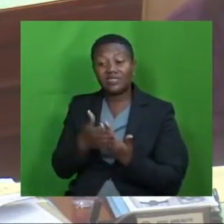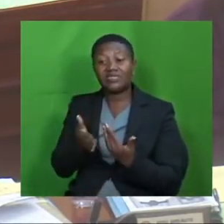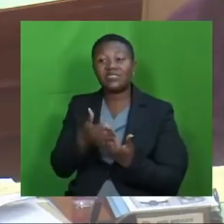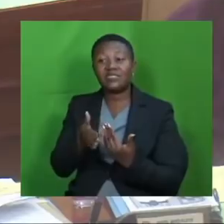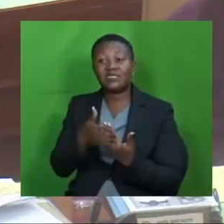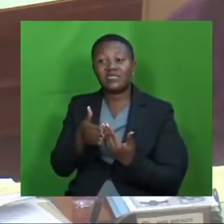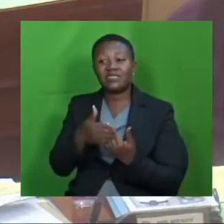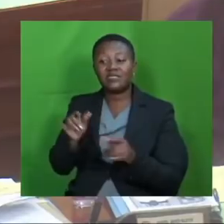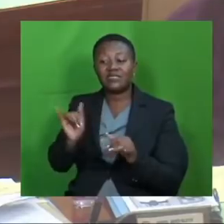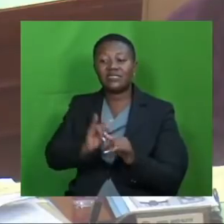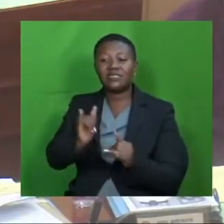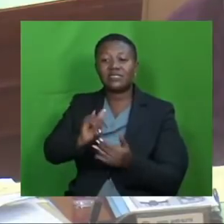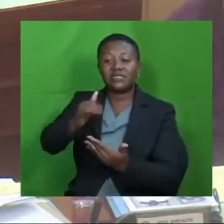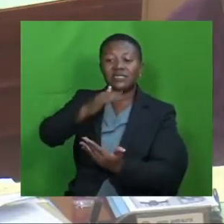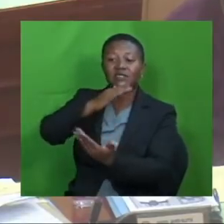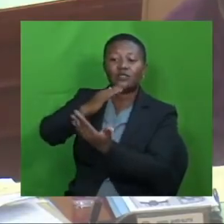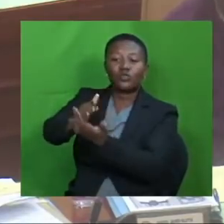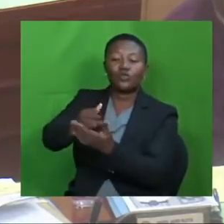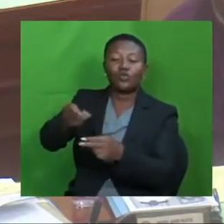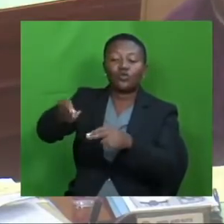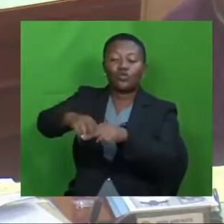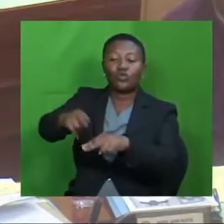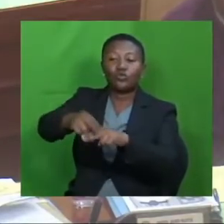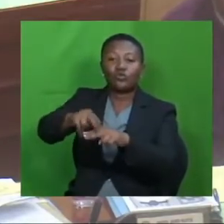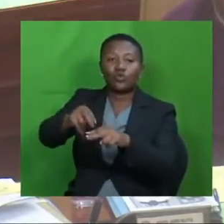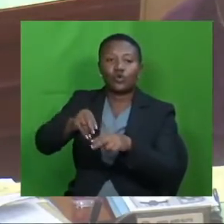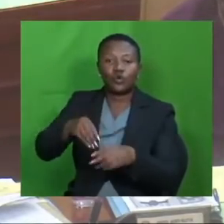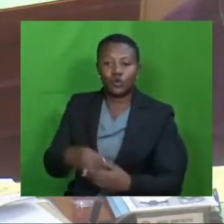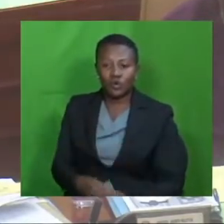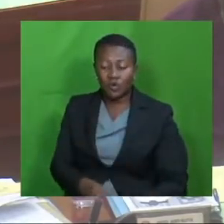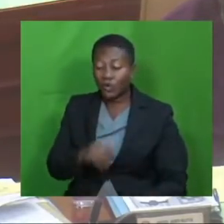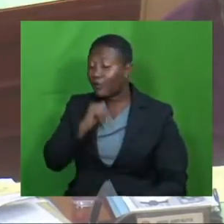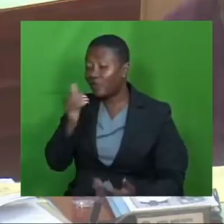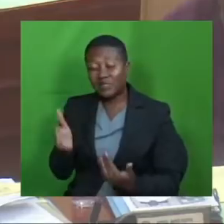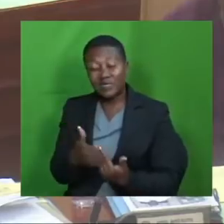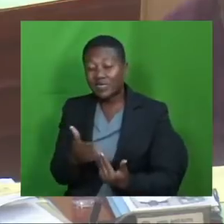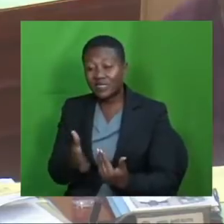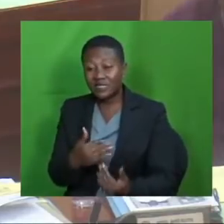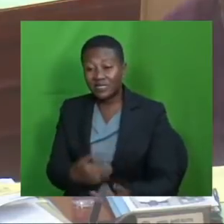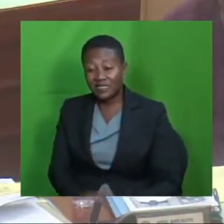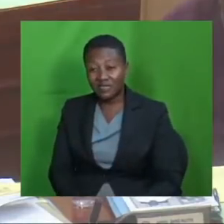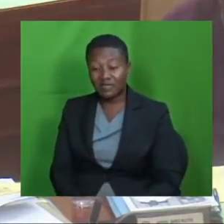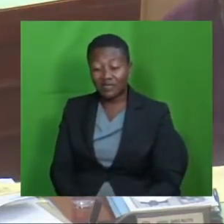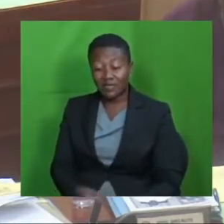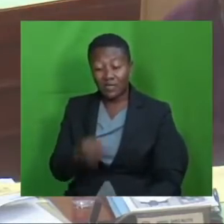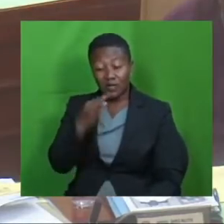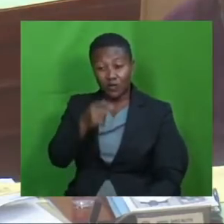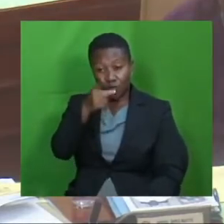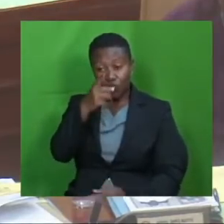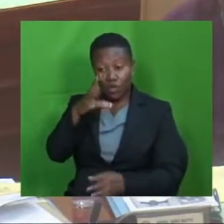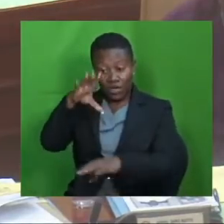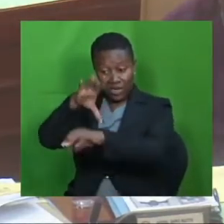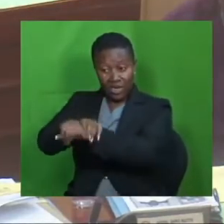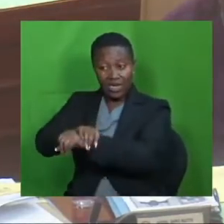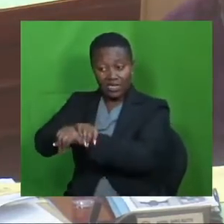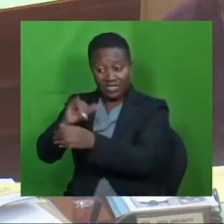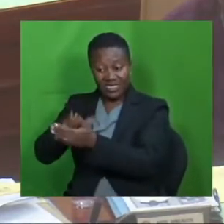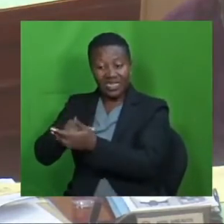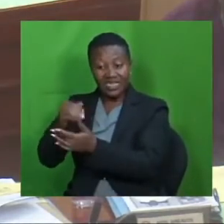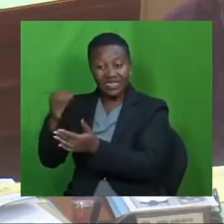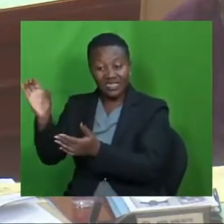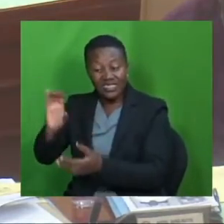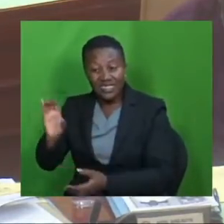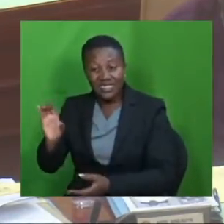between Wilgwe and Sablugo. It's not as easy. It's not as easy. If you want to arrest the depreciation of the cedi, you need